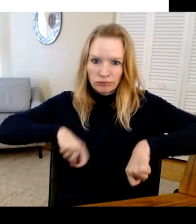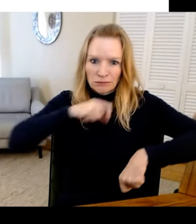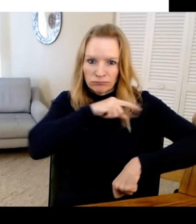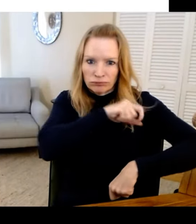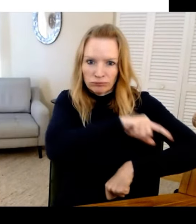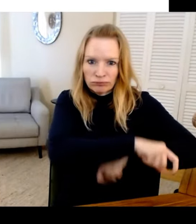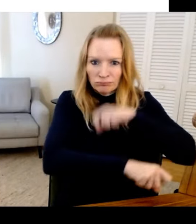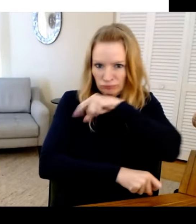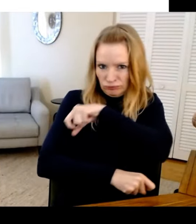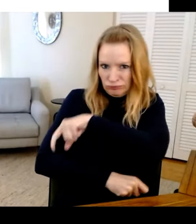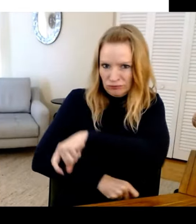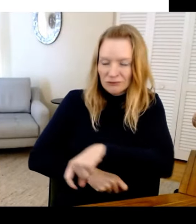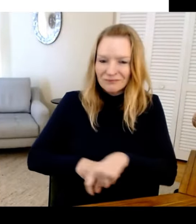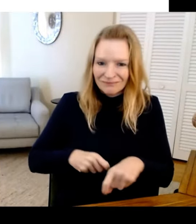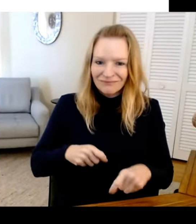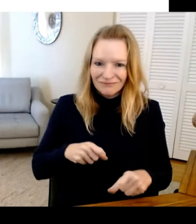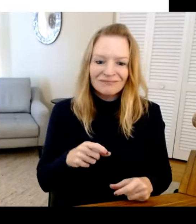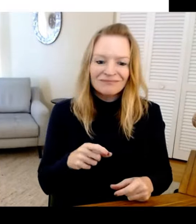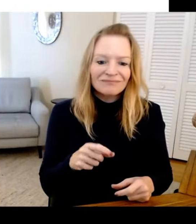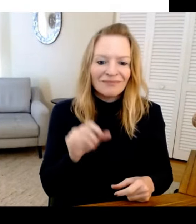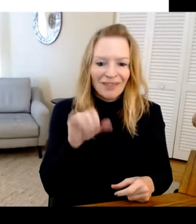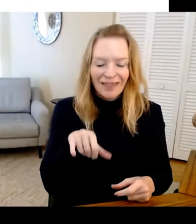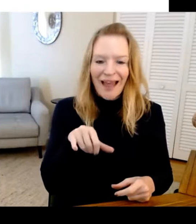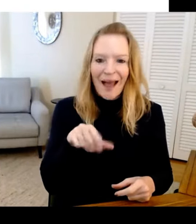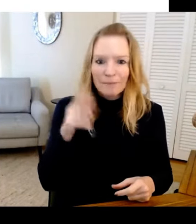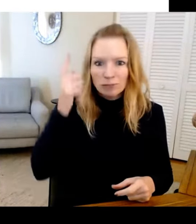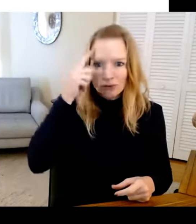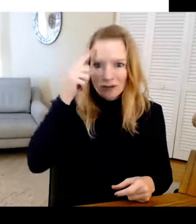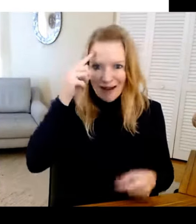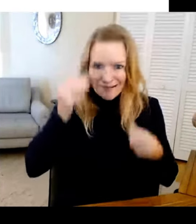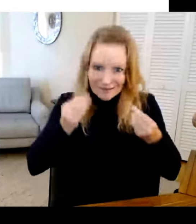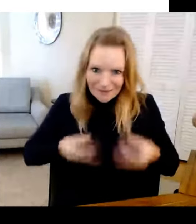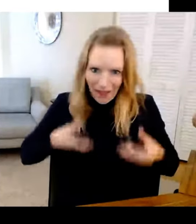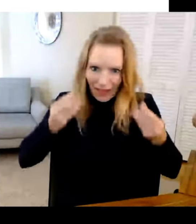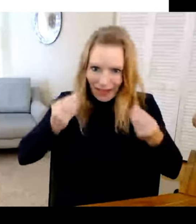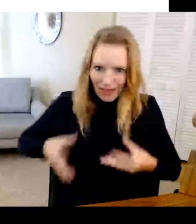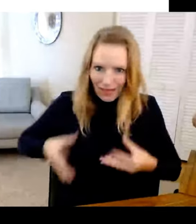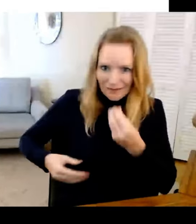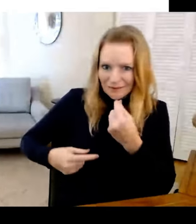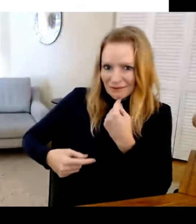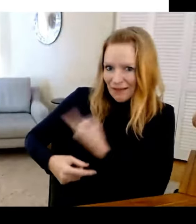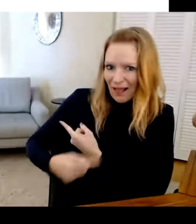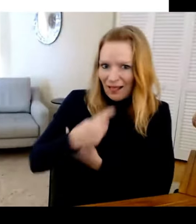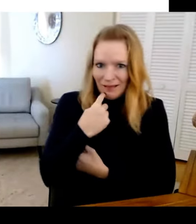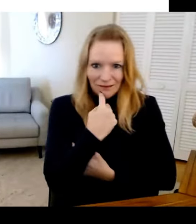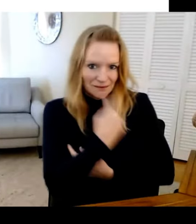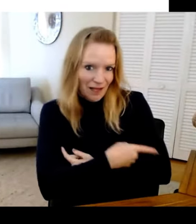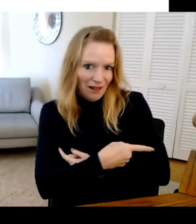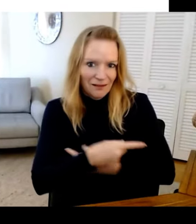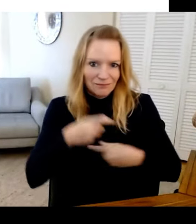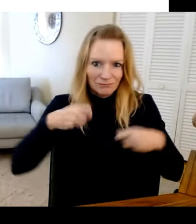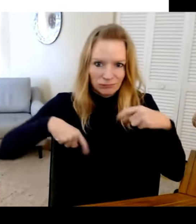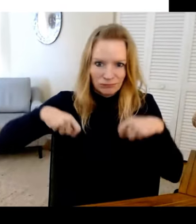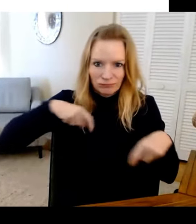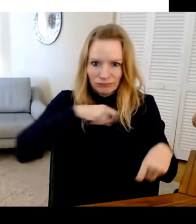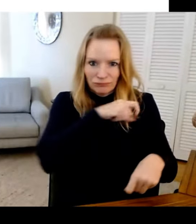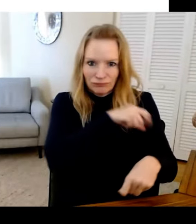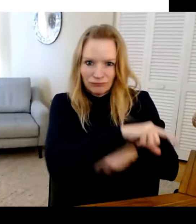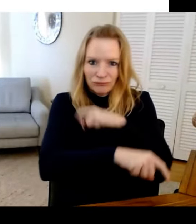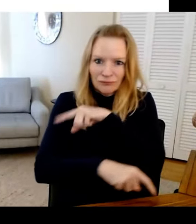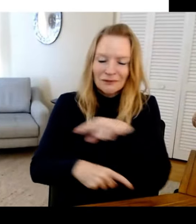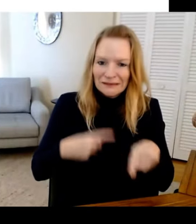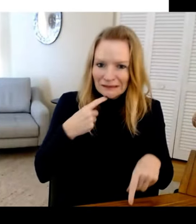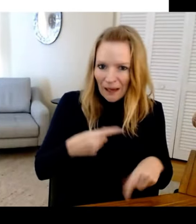You see the picture here of all of these signals moving throughout the body from the brain. That is really the